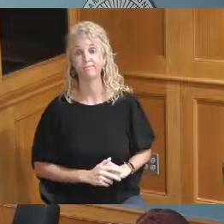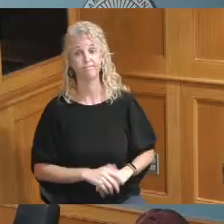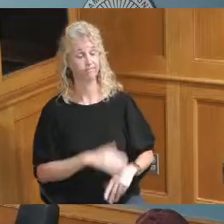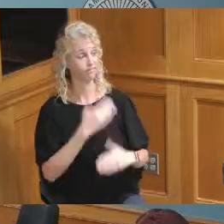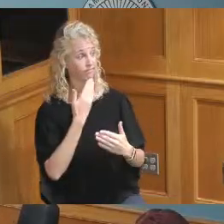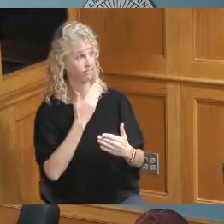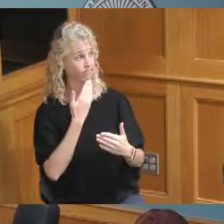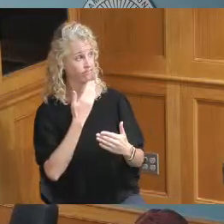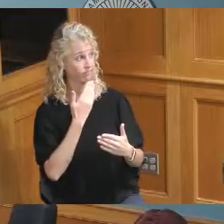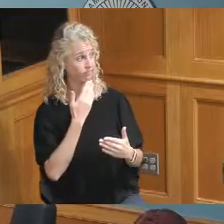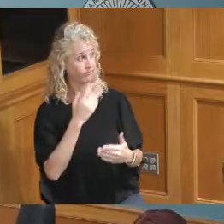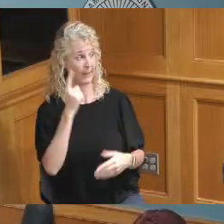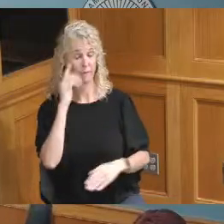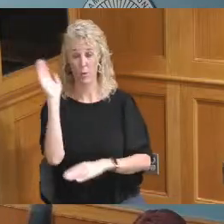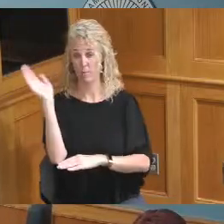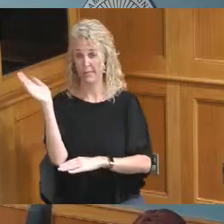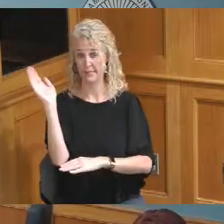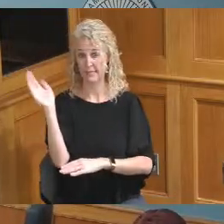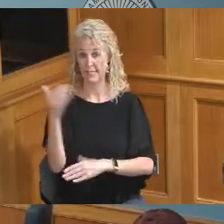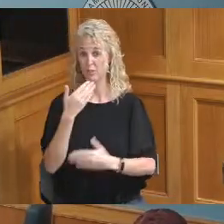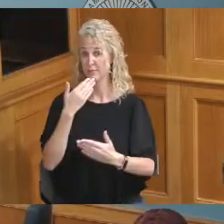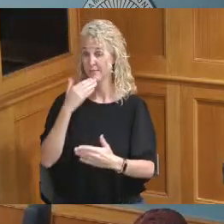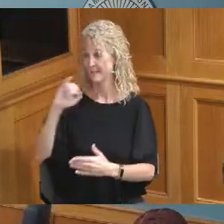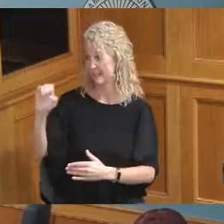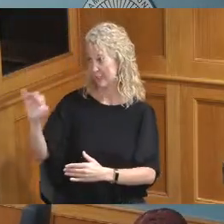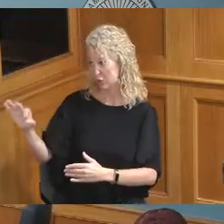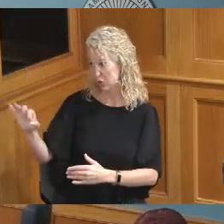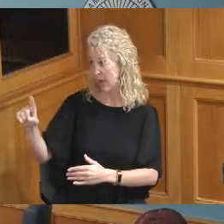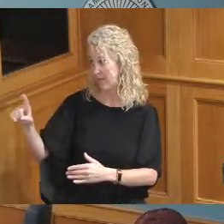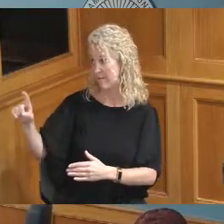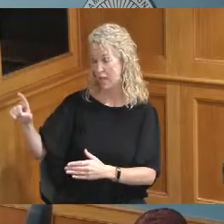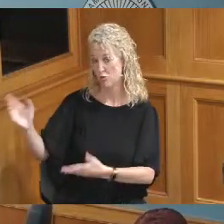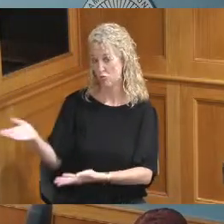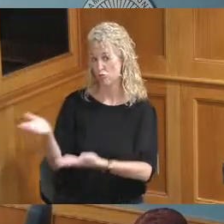Okay, so thank you for the presentation. Thank you, Jeff, for teeing this up.